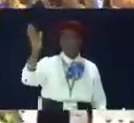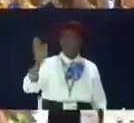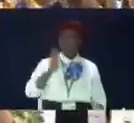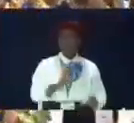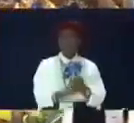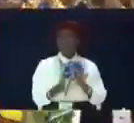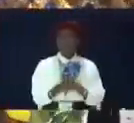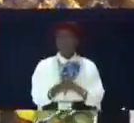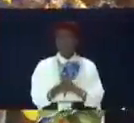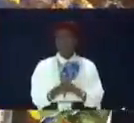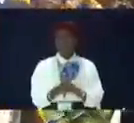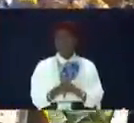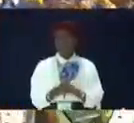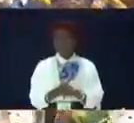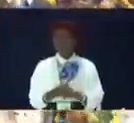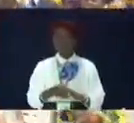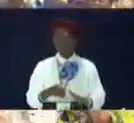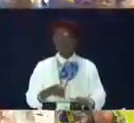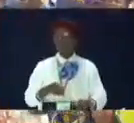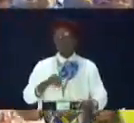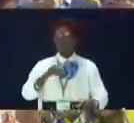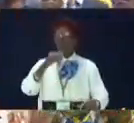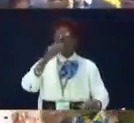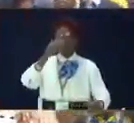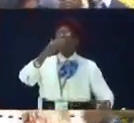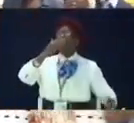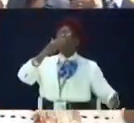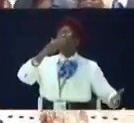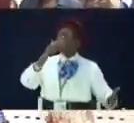Opolu e yo ma sise ju ti ateyin wa lo.